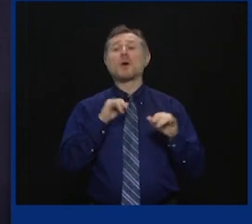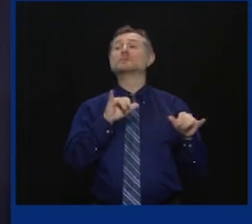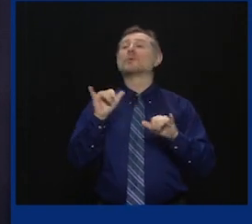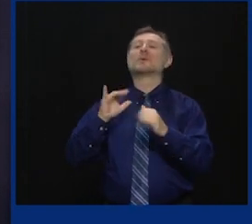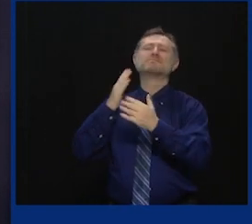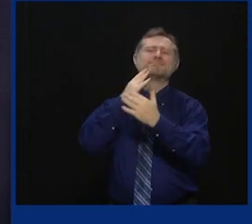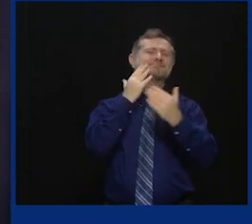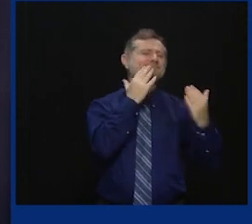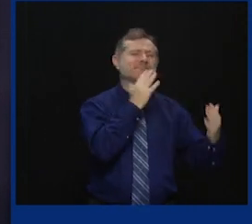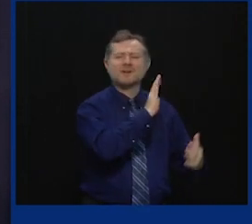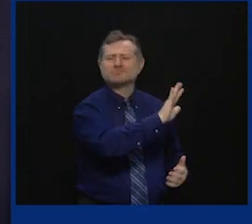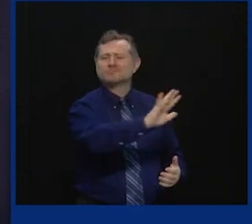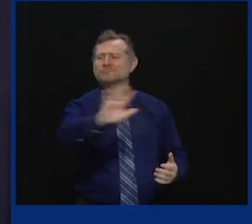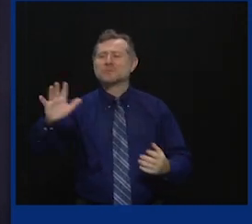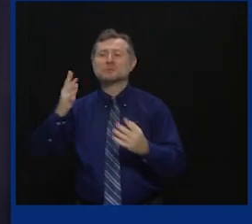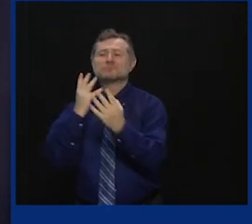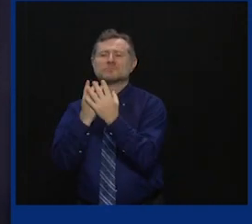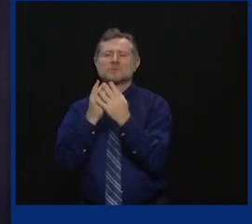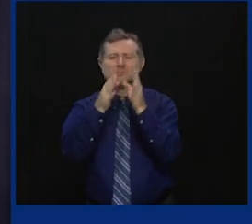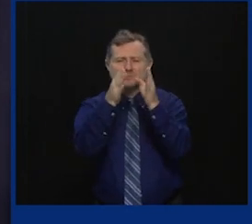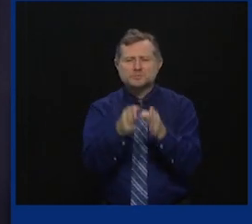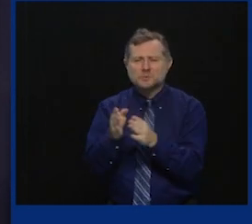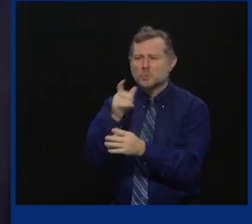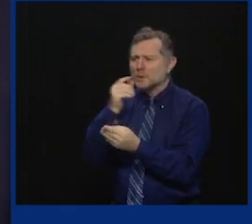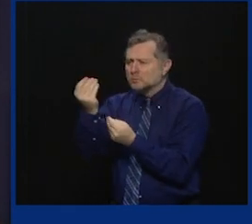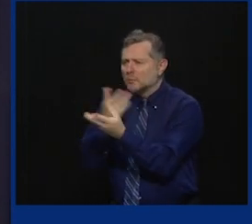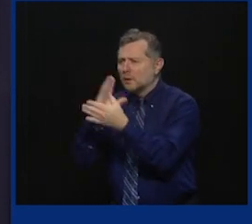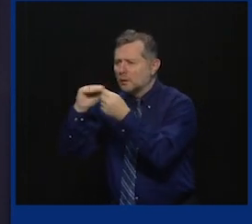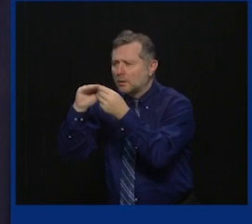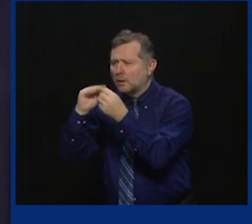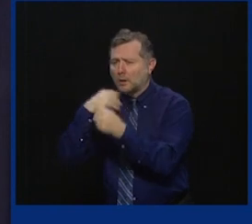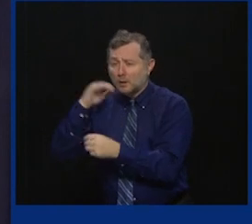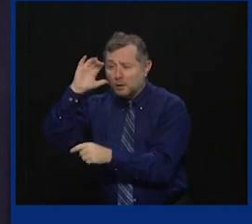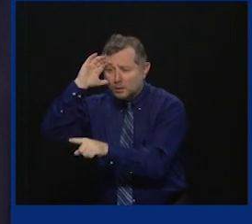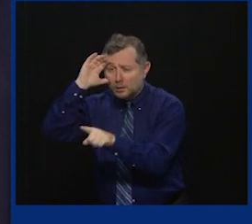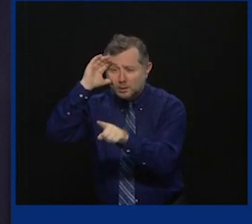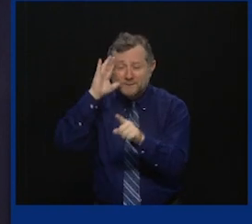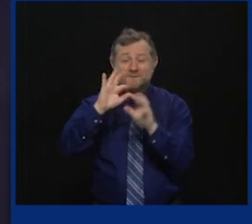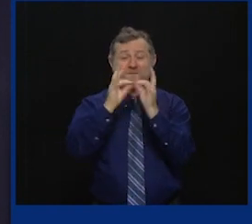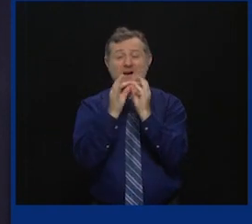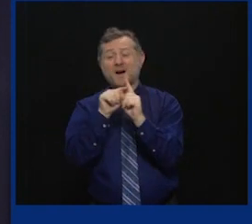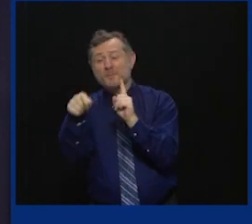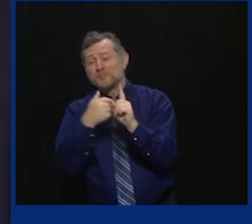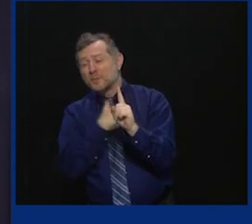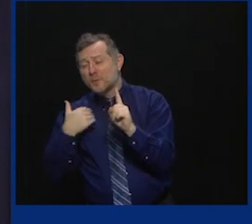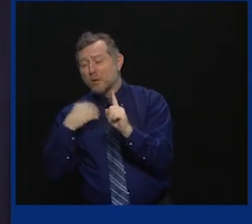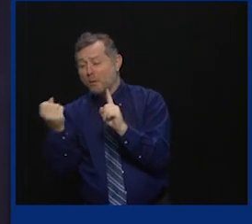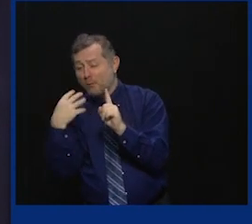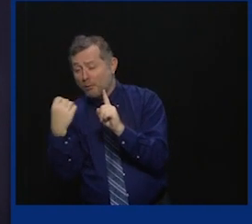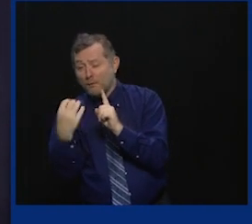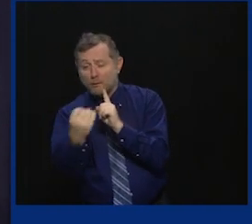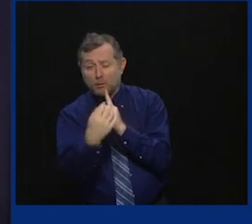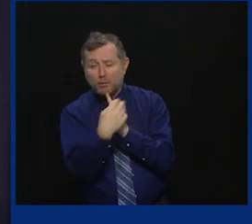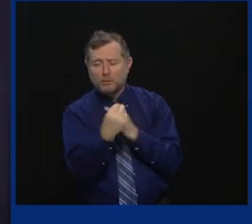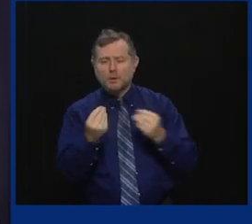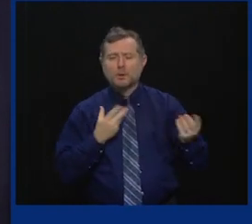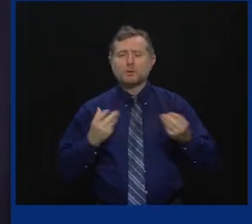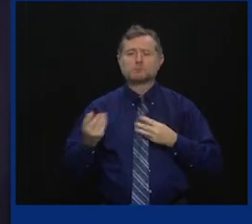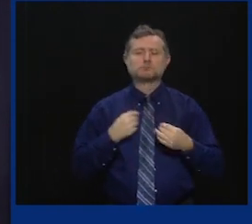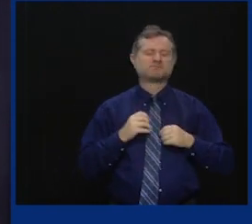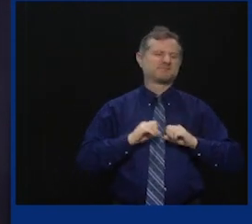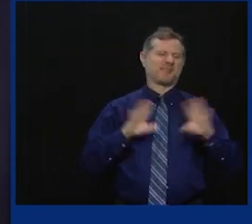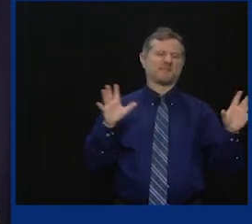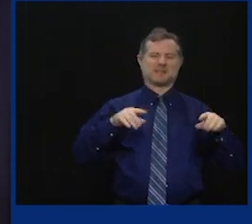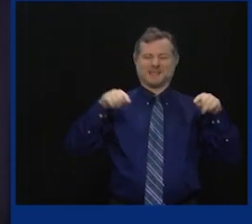who shared their stories, their families who shared their stories, and you made it clear that this movement stood for human dignity.